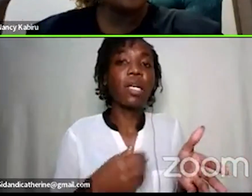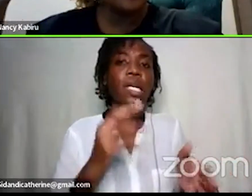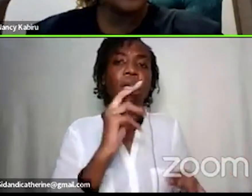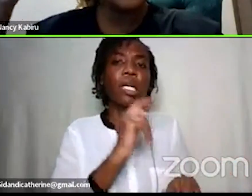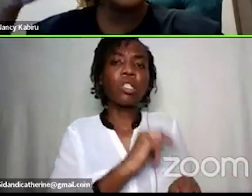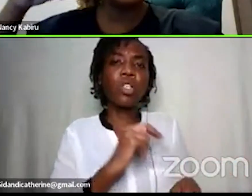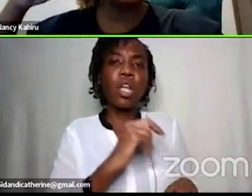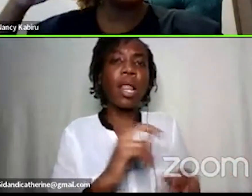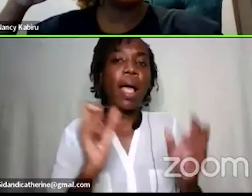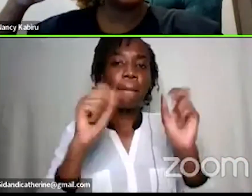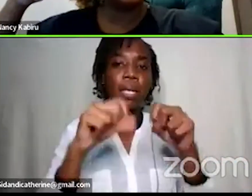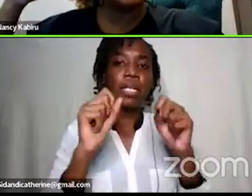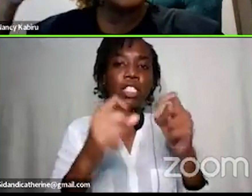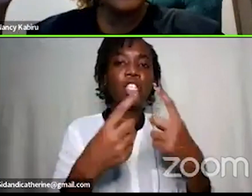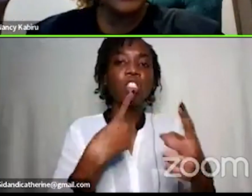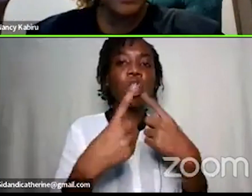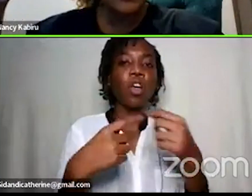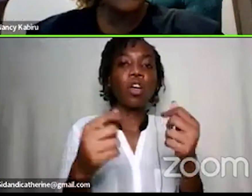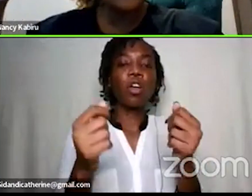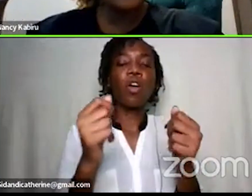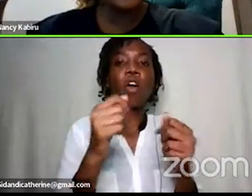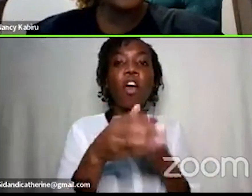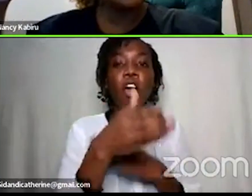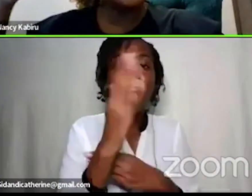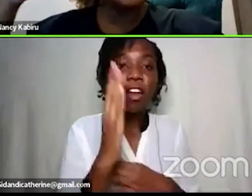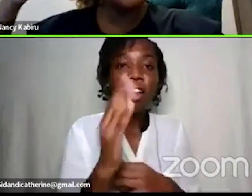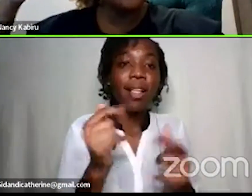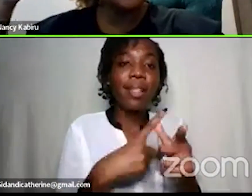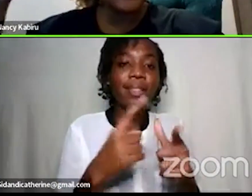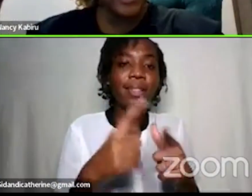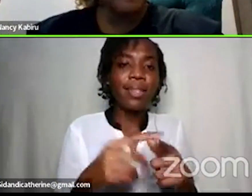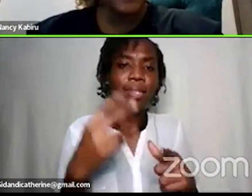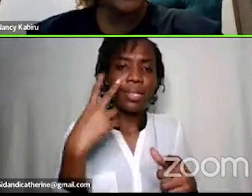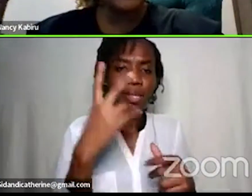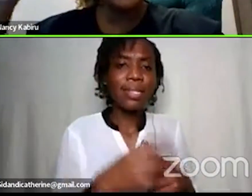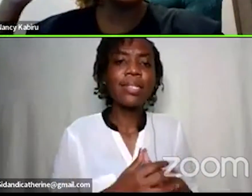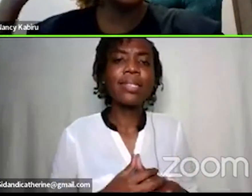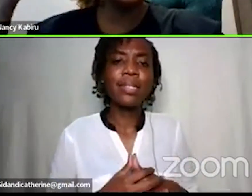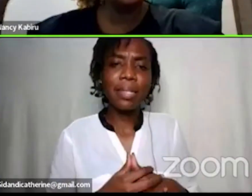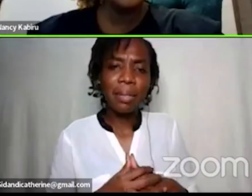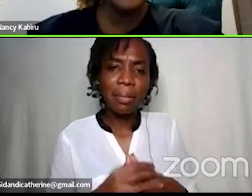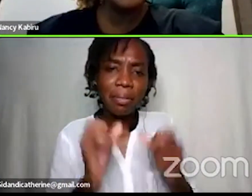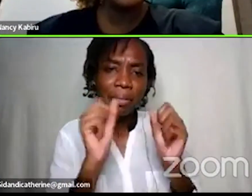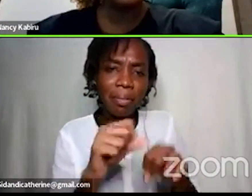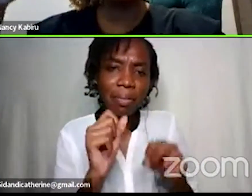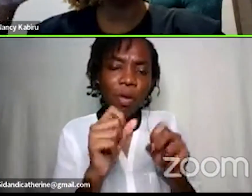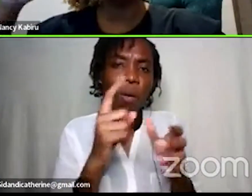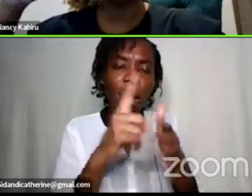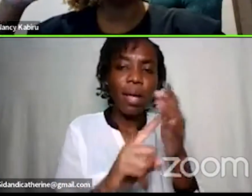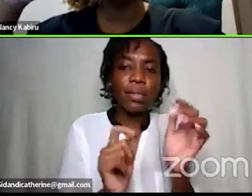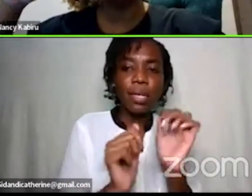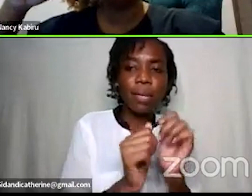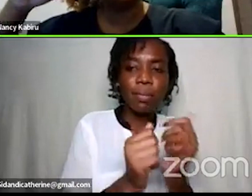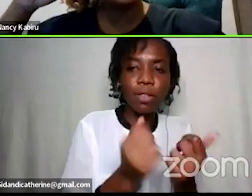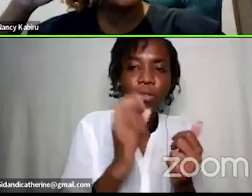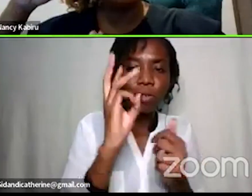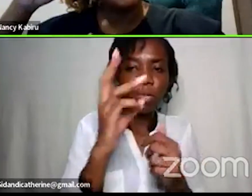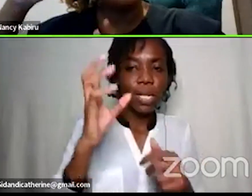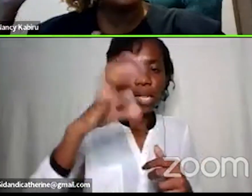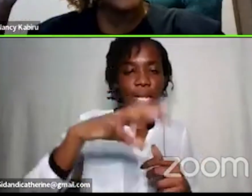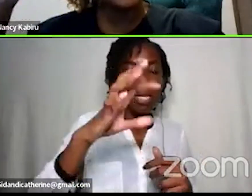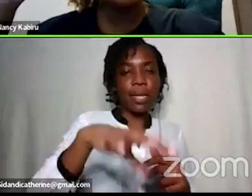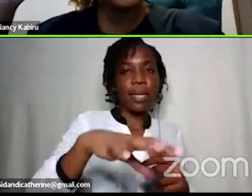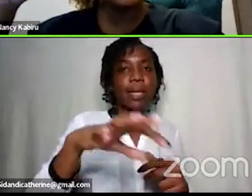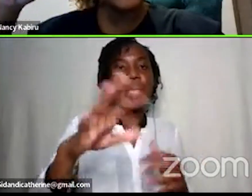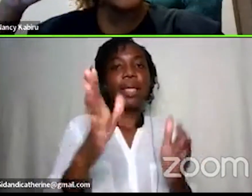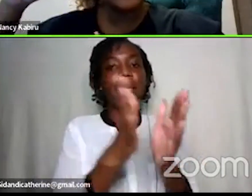they talk to God. They can dictate how what is going to happen. It's going to rain, and they'll have